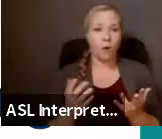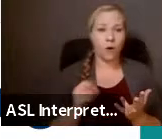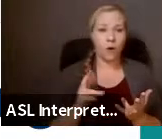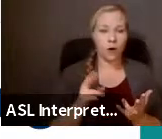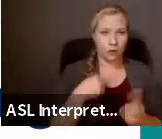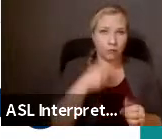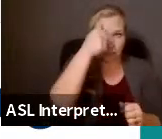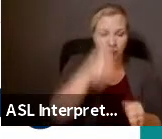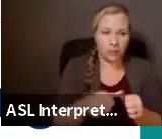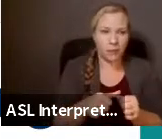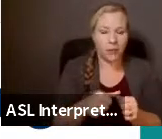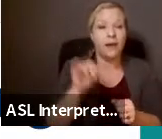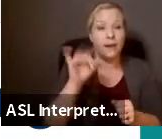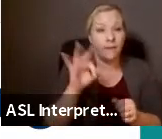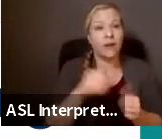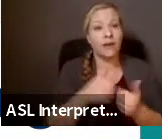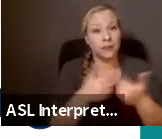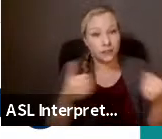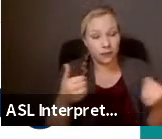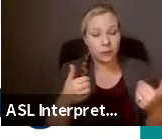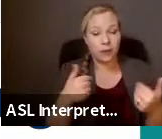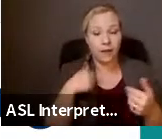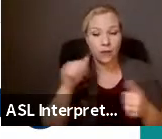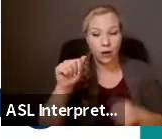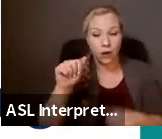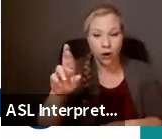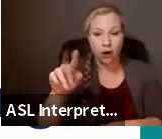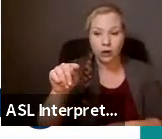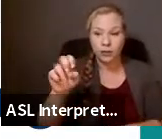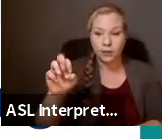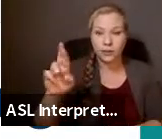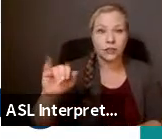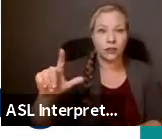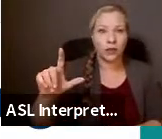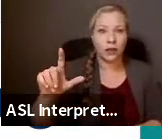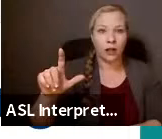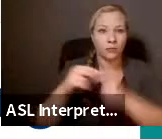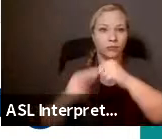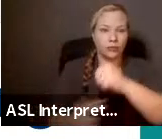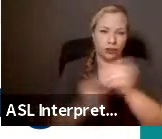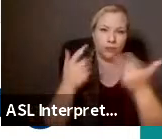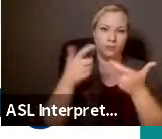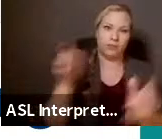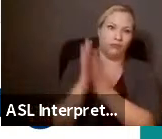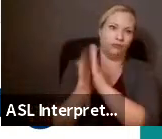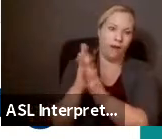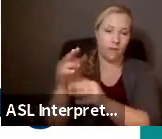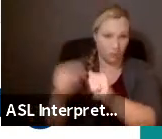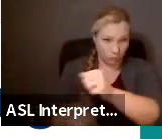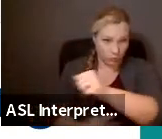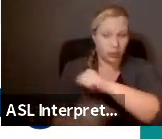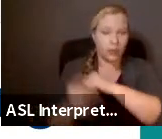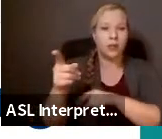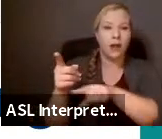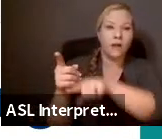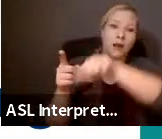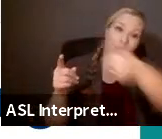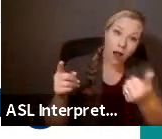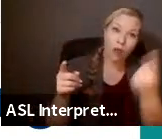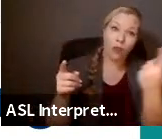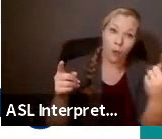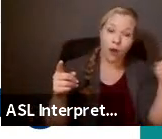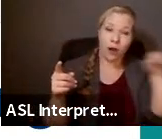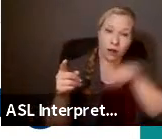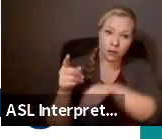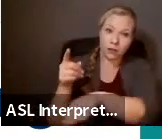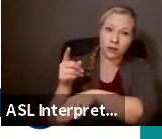was sort of, there's an arterial bridge option. We make one big interchange in Oregon at Marine Drive, and we access Hayden Island via a bridge. Now I think